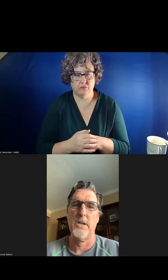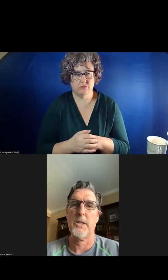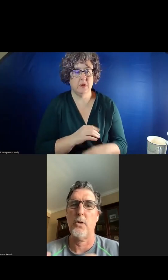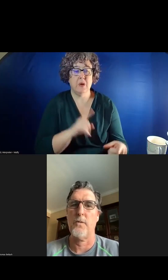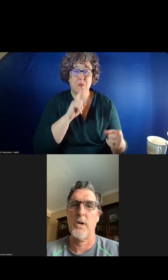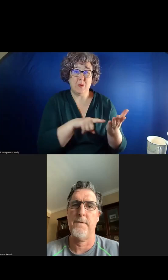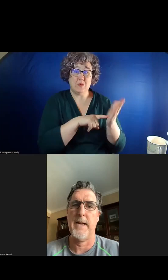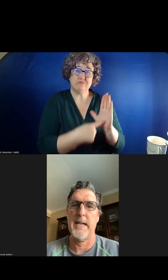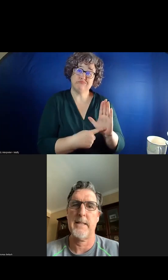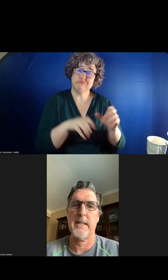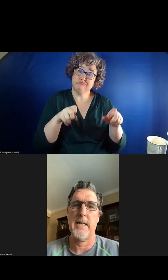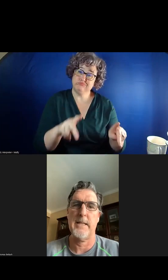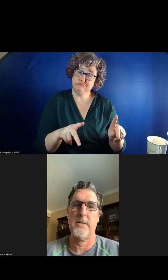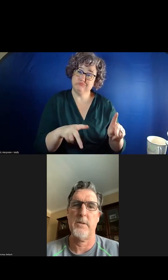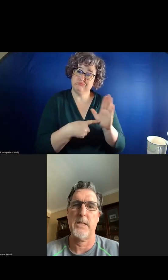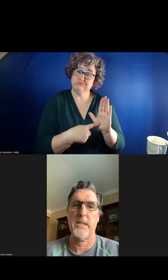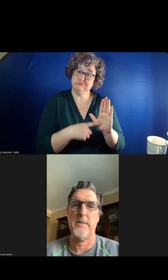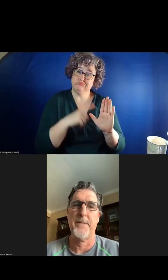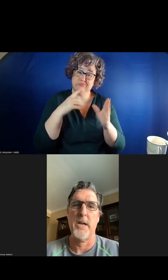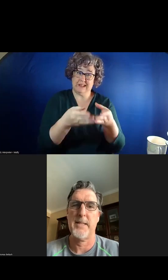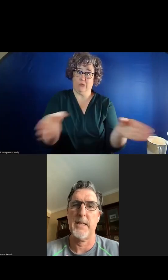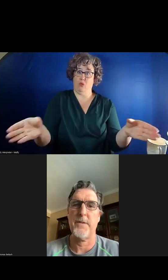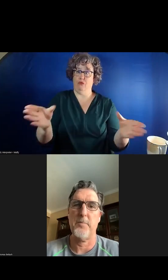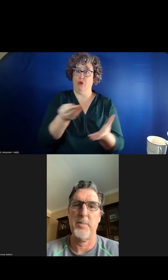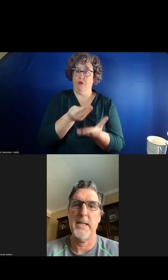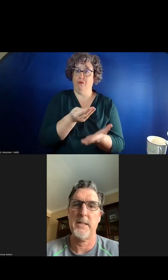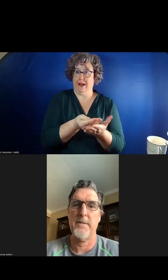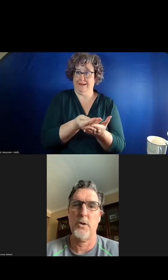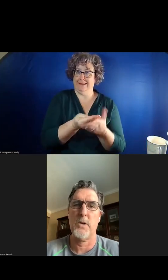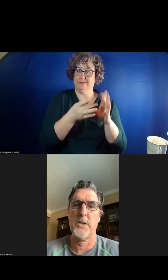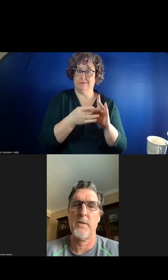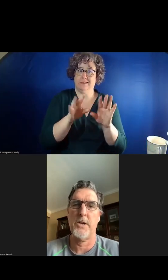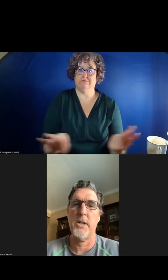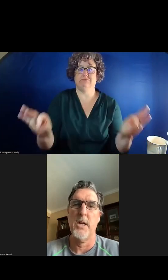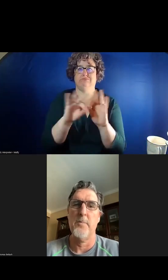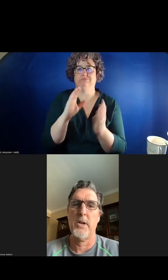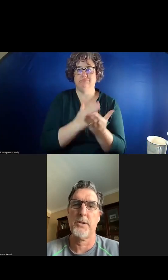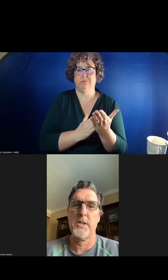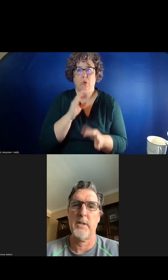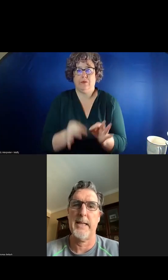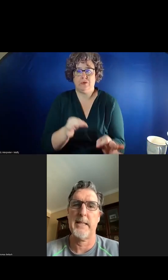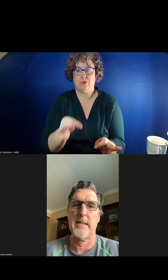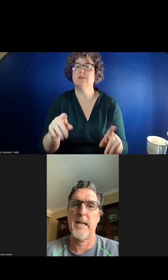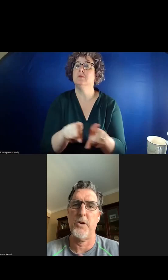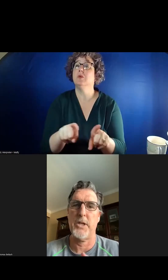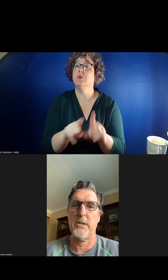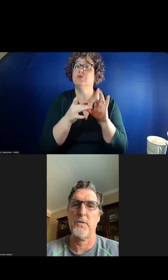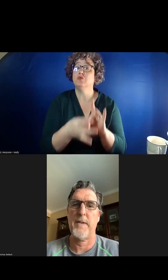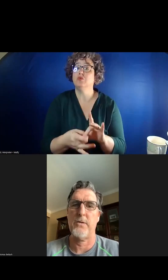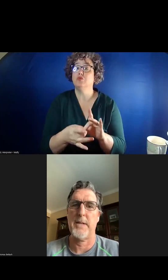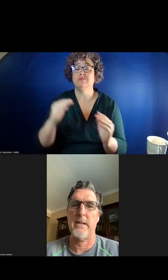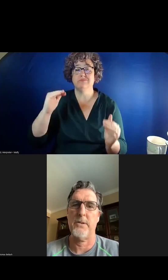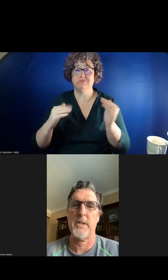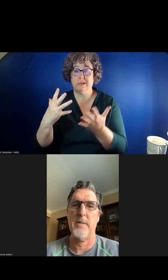Medicaid to look at overall financing as it relates to a significant piece of the overall strategy, but also as it relates to leveraging